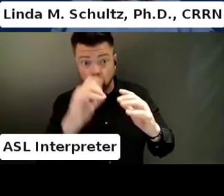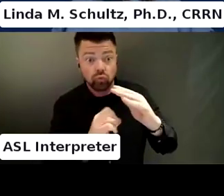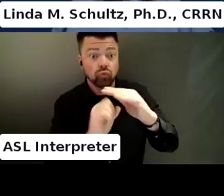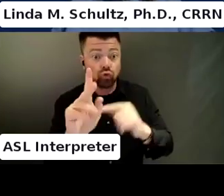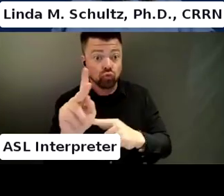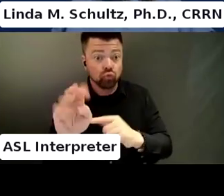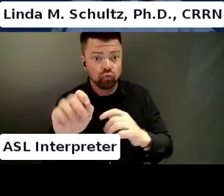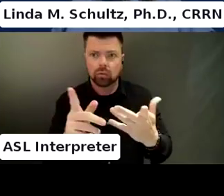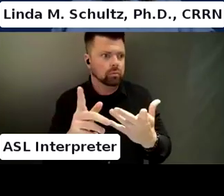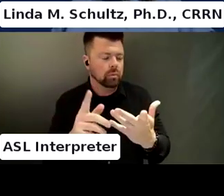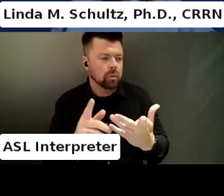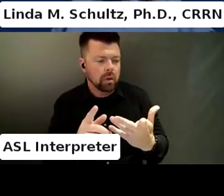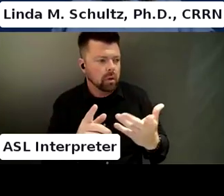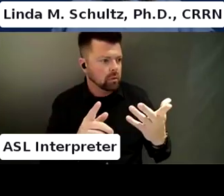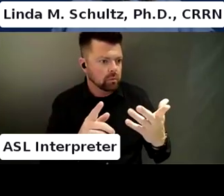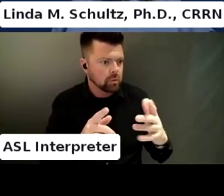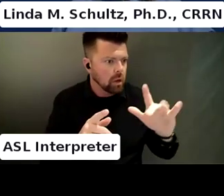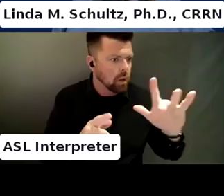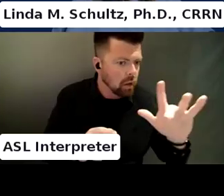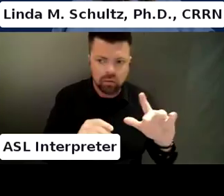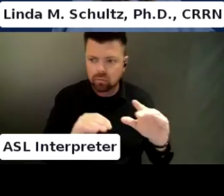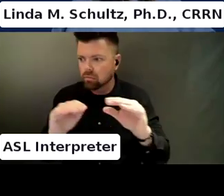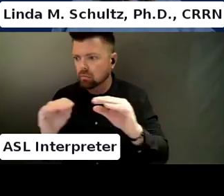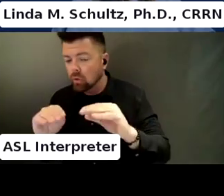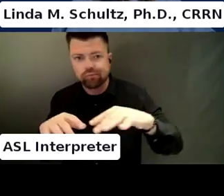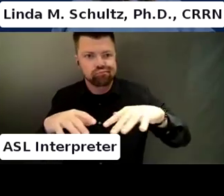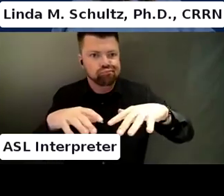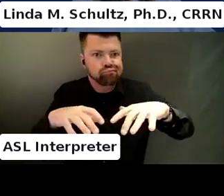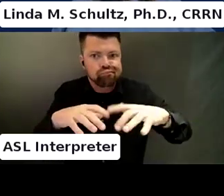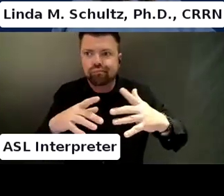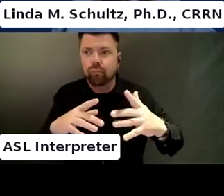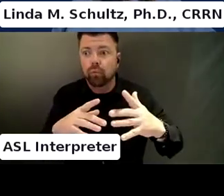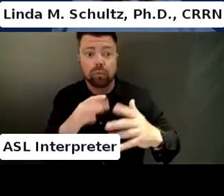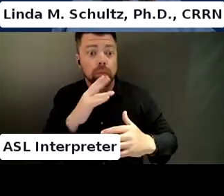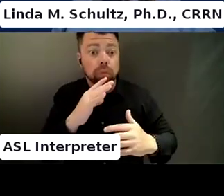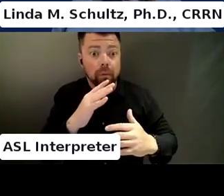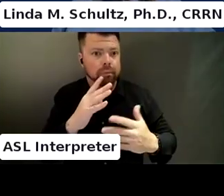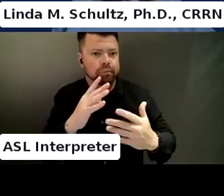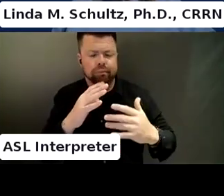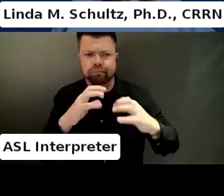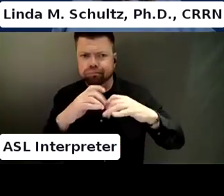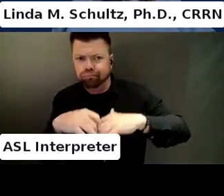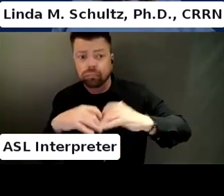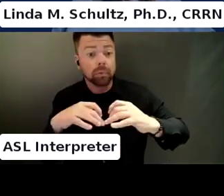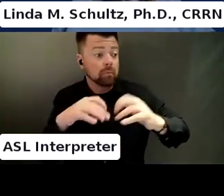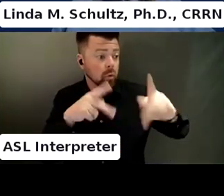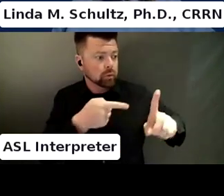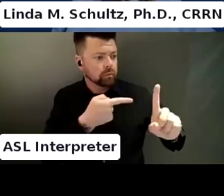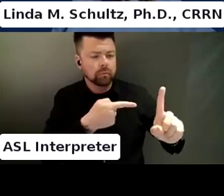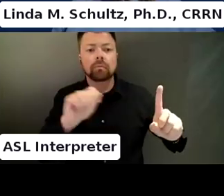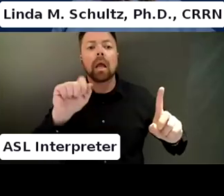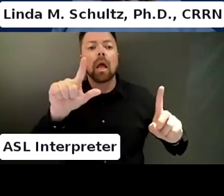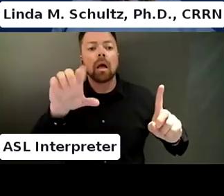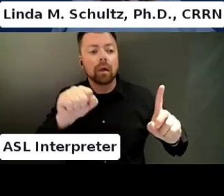They may become tetraplegic or tetraplegic. Sometimes are also unable to speak. People with ALS, that is amyotrophic